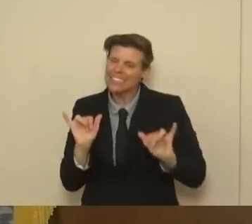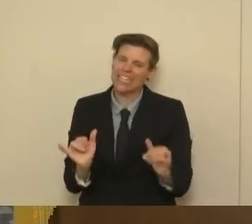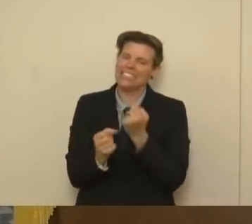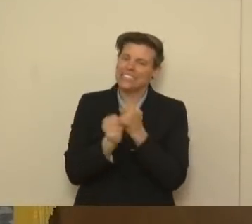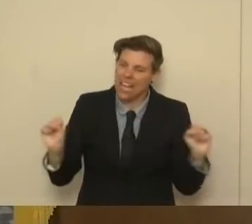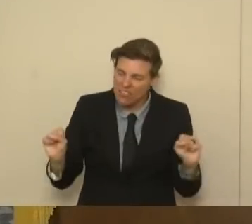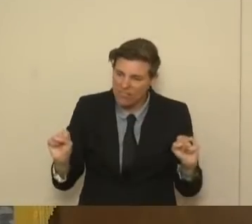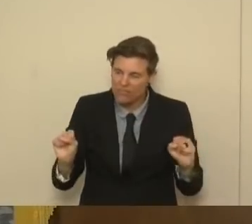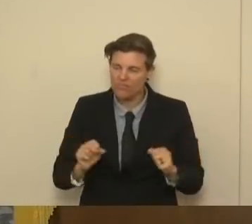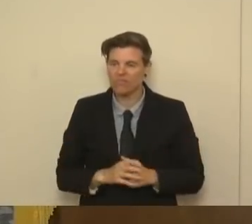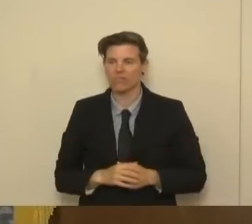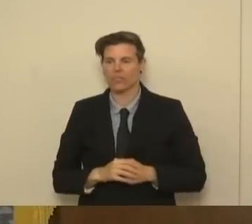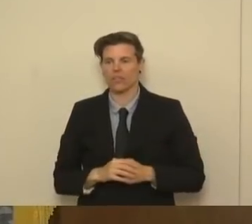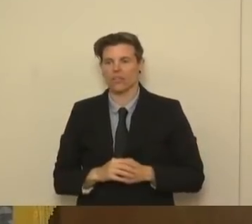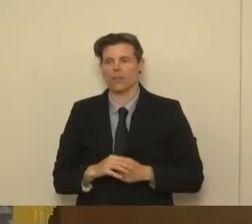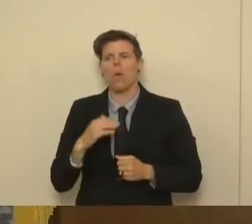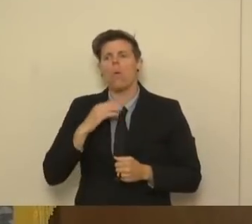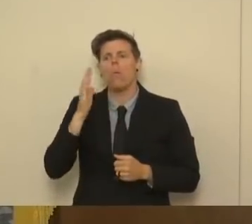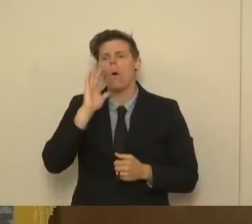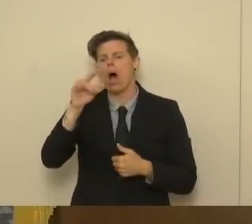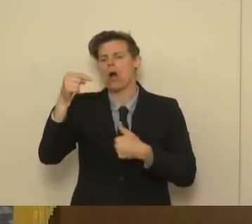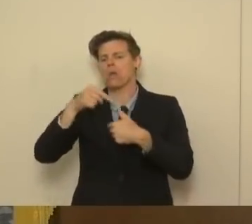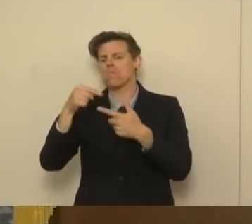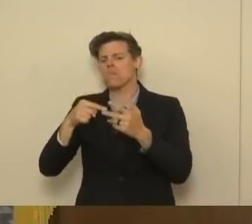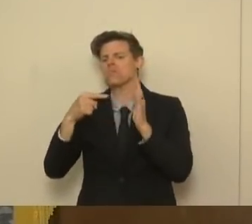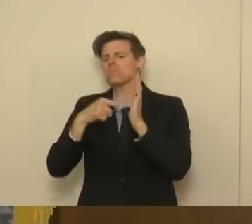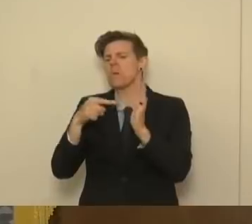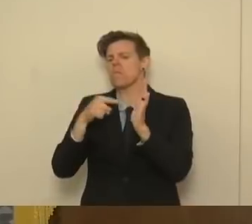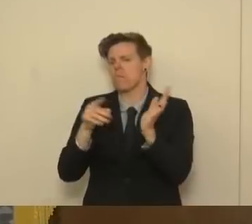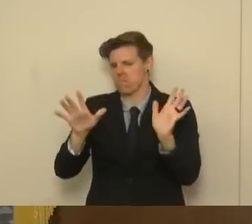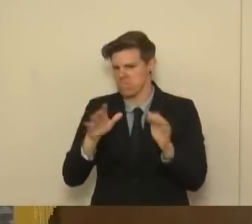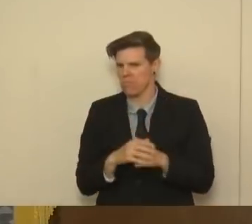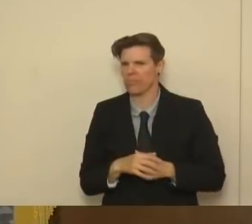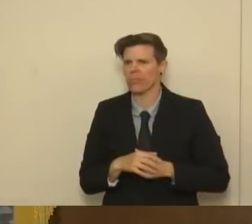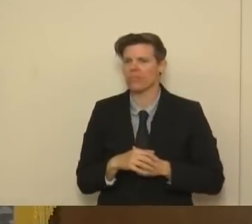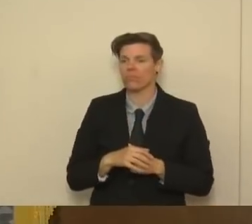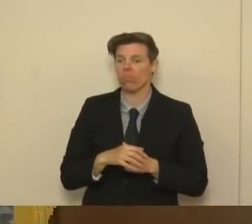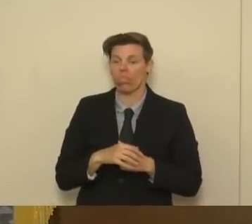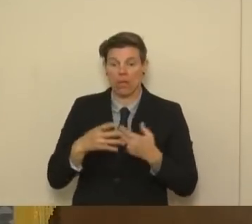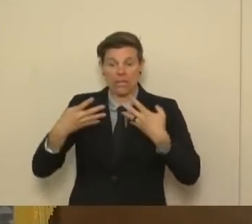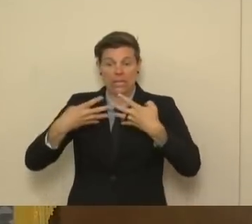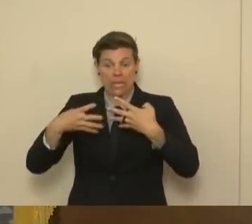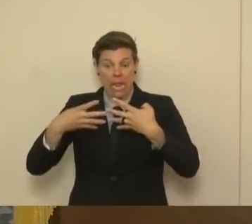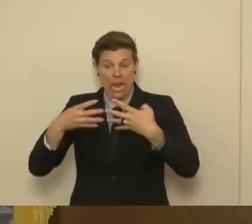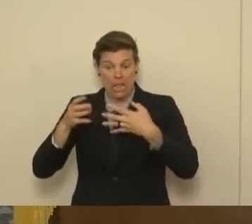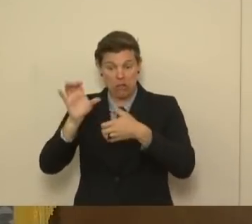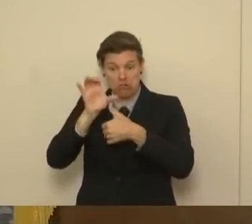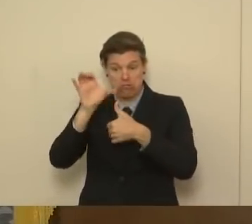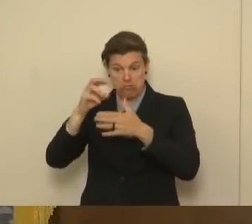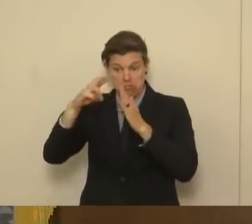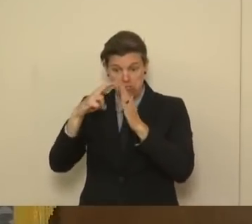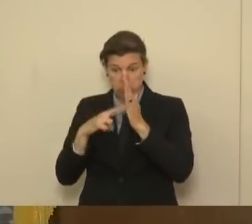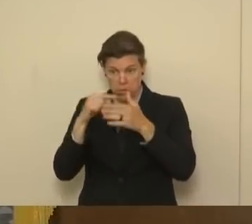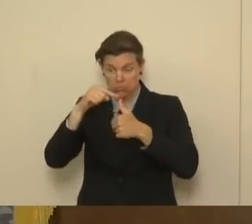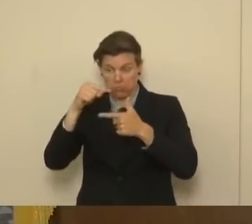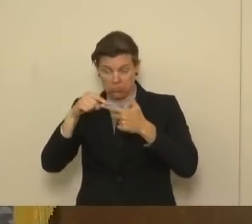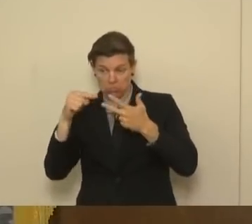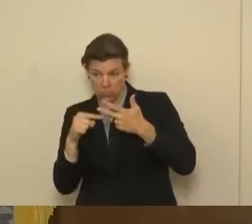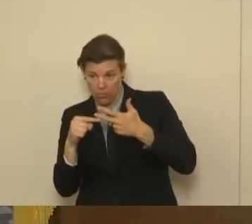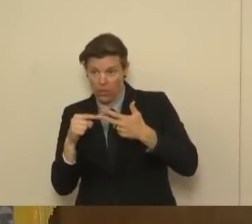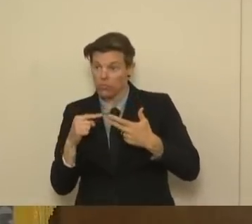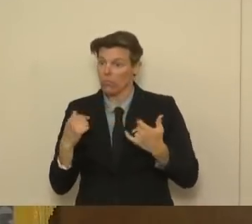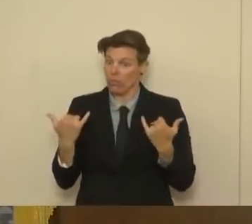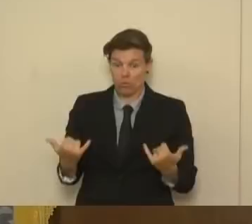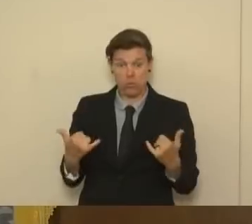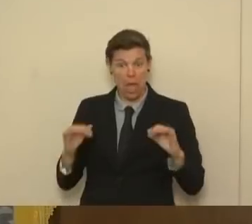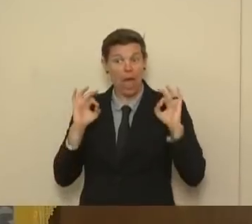Mexicans some examples. All right, just meeting the gating criteria, it's a moment in time. I don't know what it's going to look like tomorrow. We look at that exit